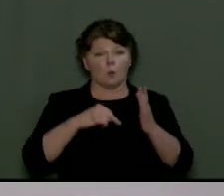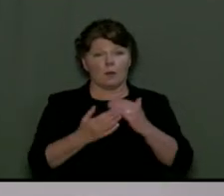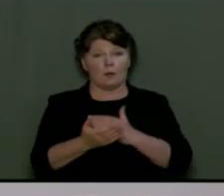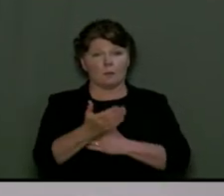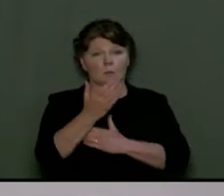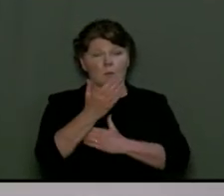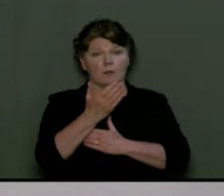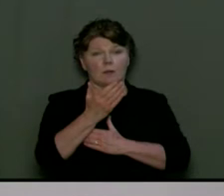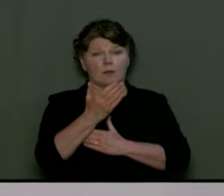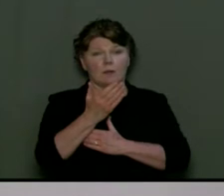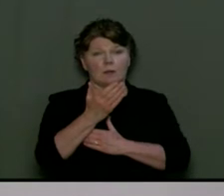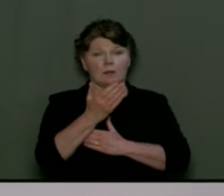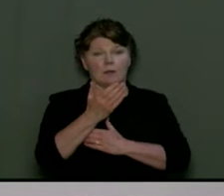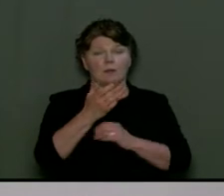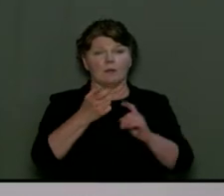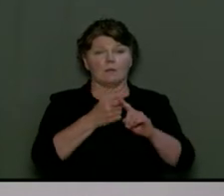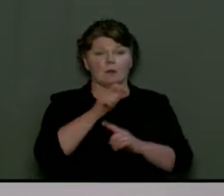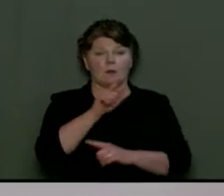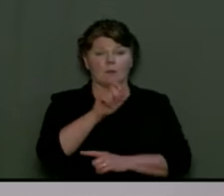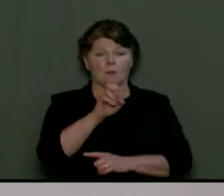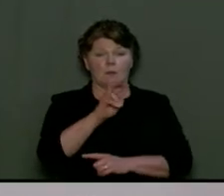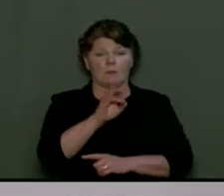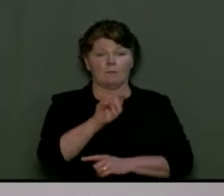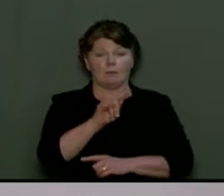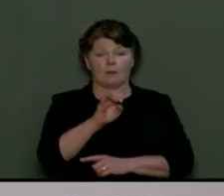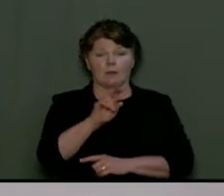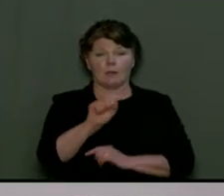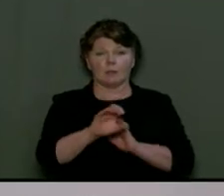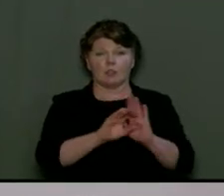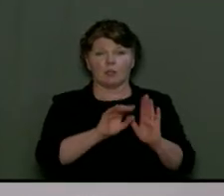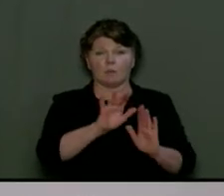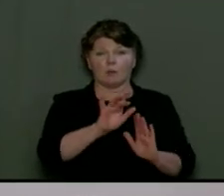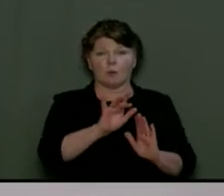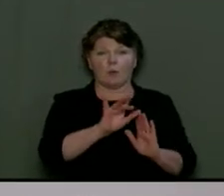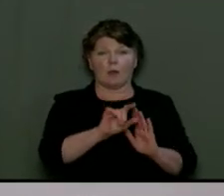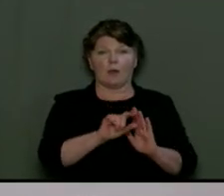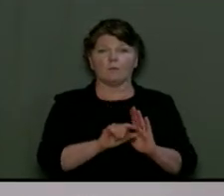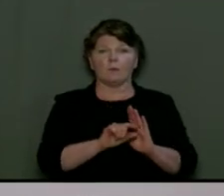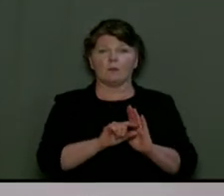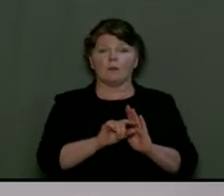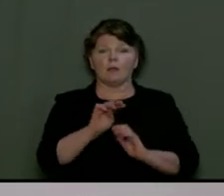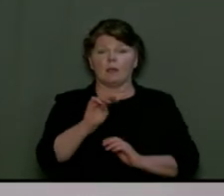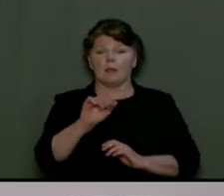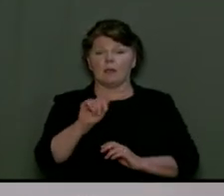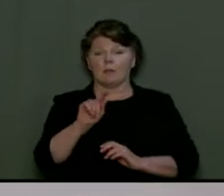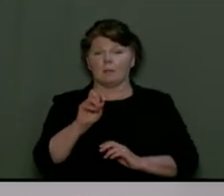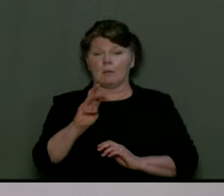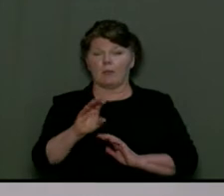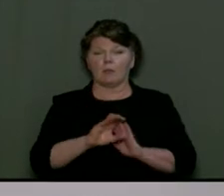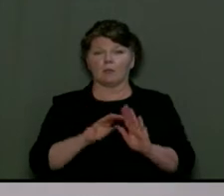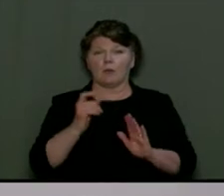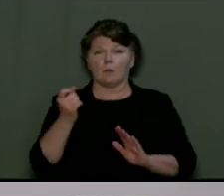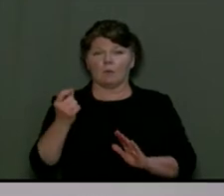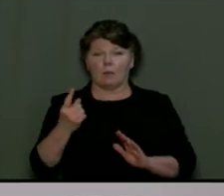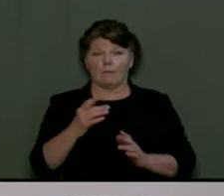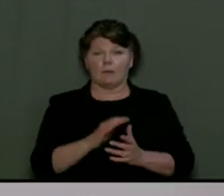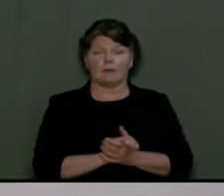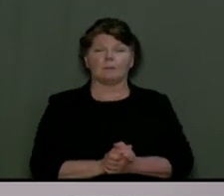message today is from Leviticus chapter 25 and Matthew chapter 11.